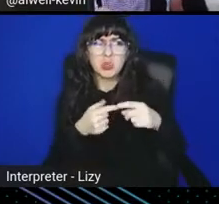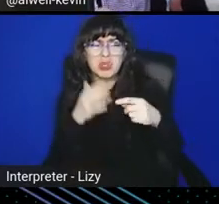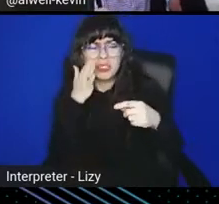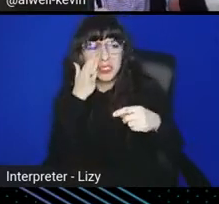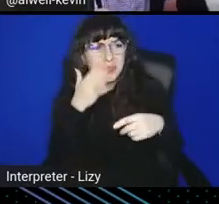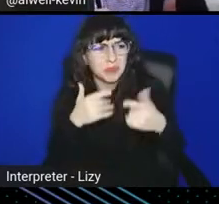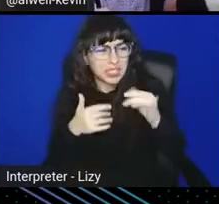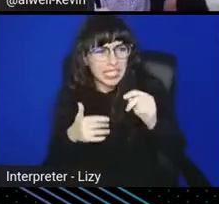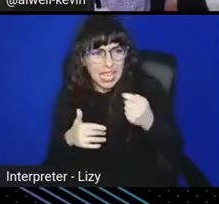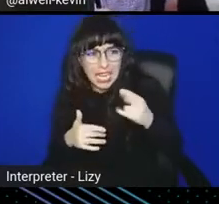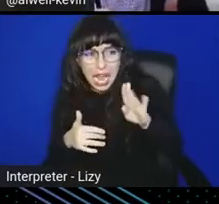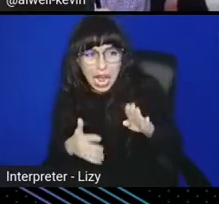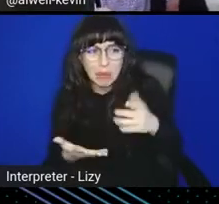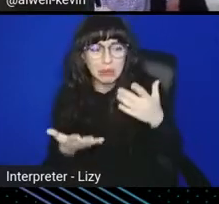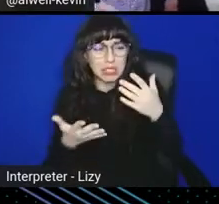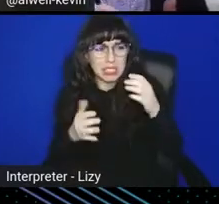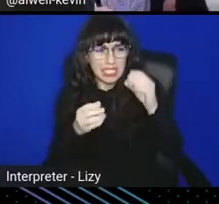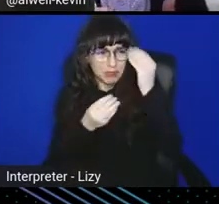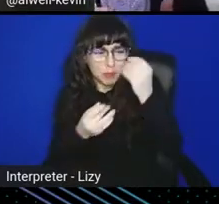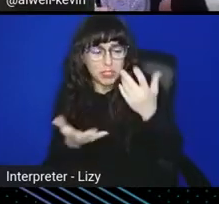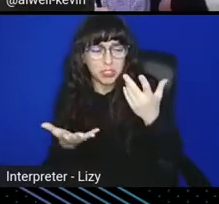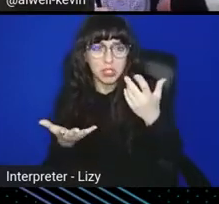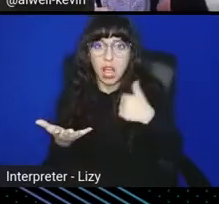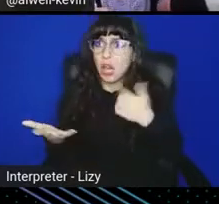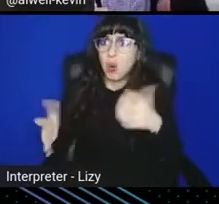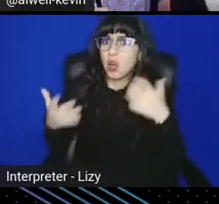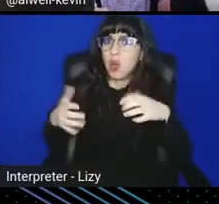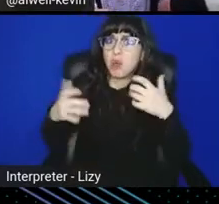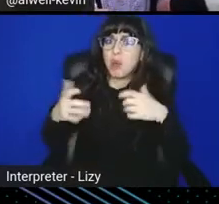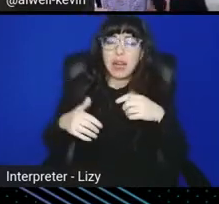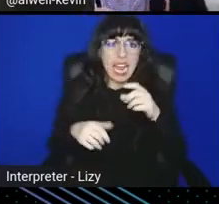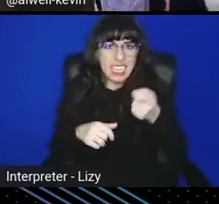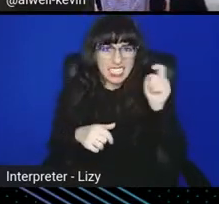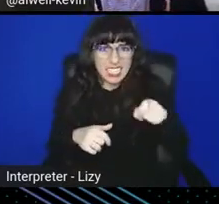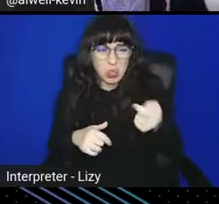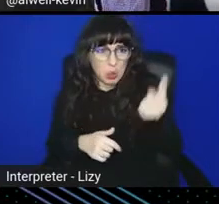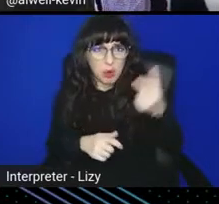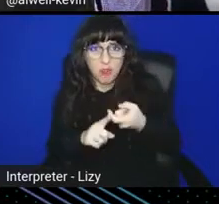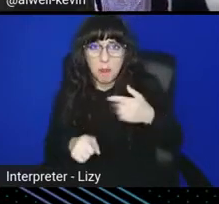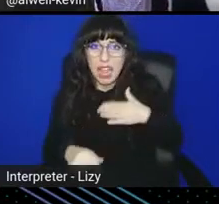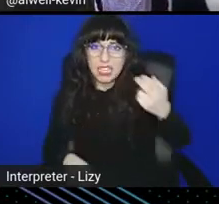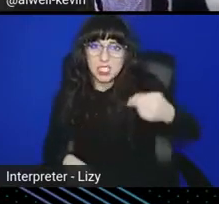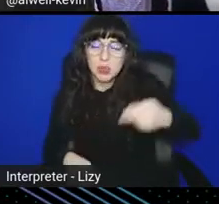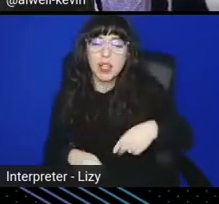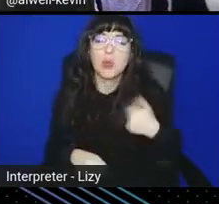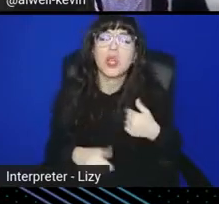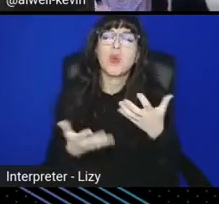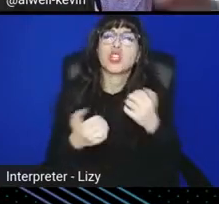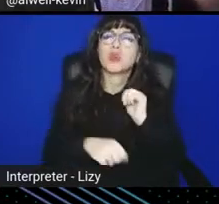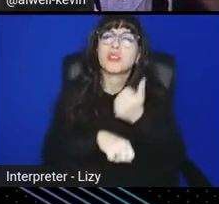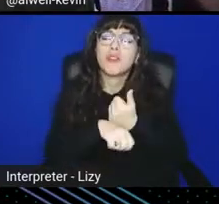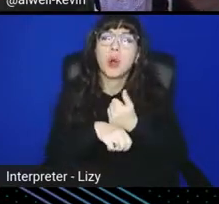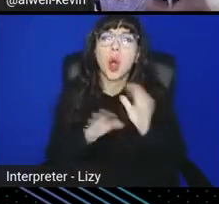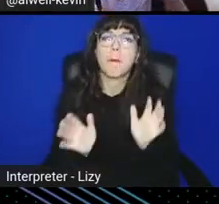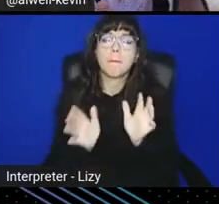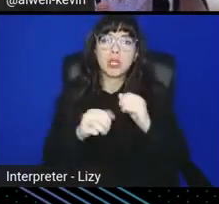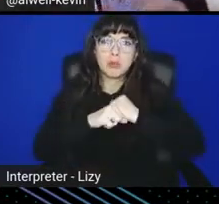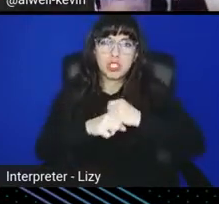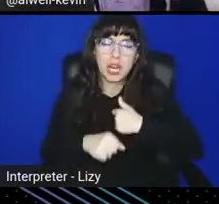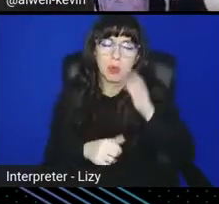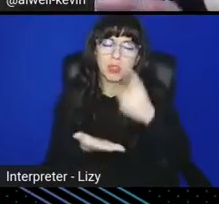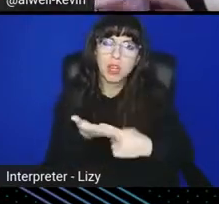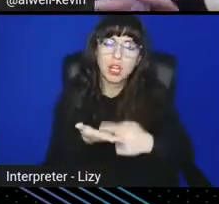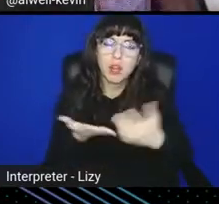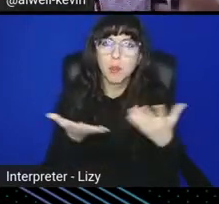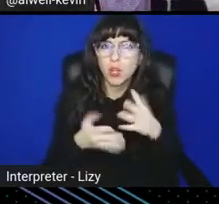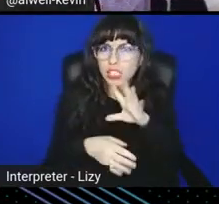able to ferret it out of my Git history. And so we want to enforce a push protection. And I'll talk about what's included in scope of a